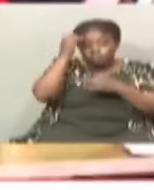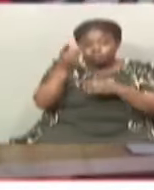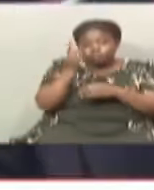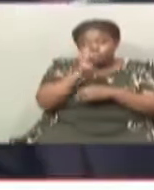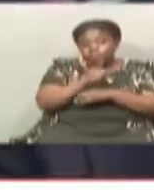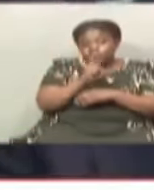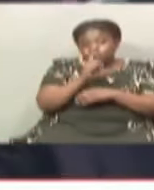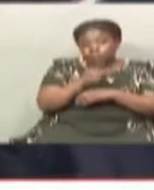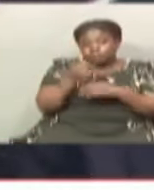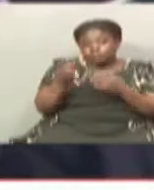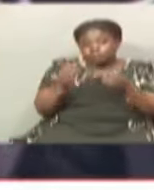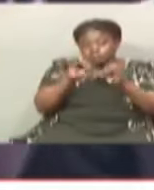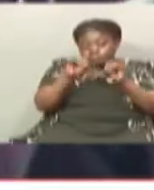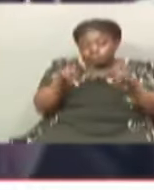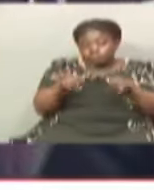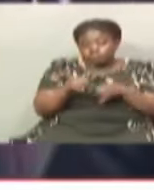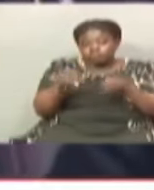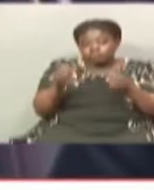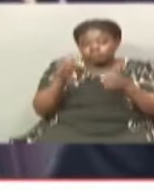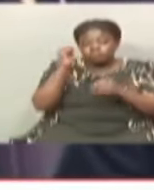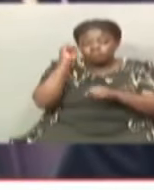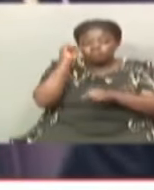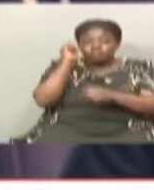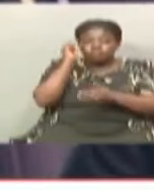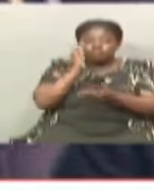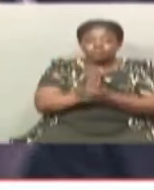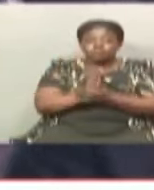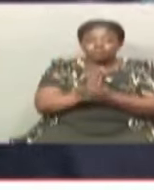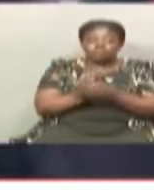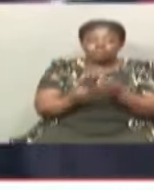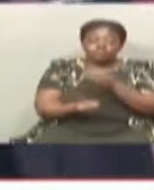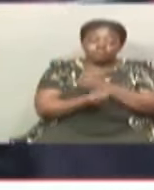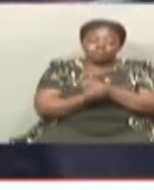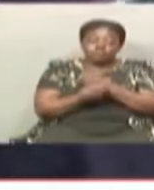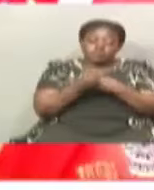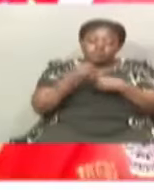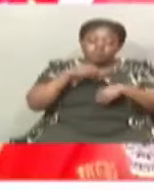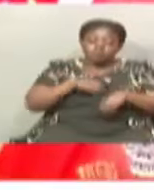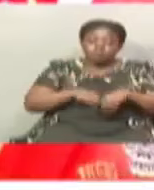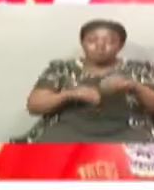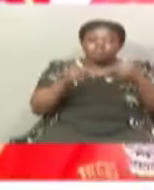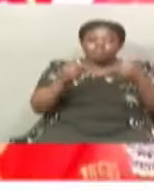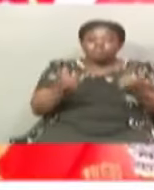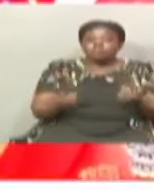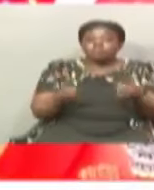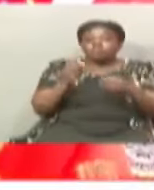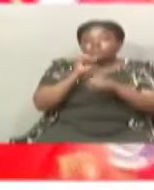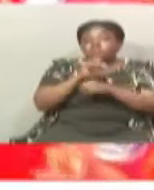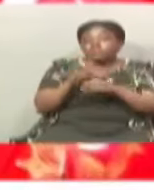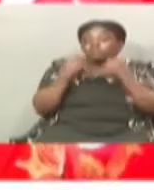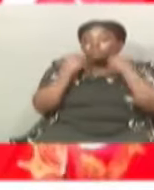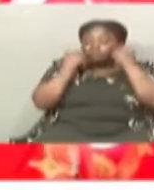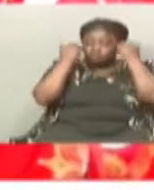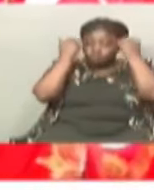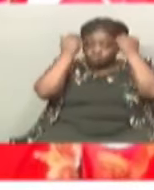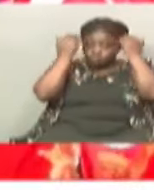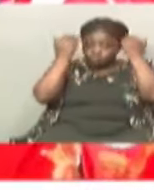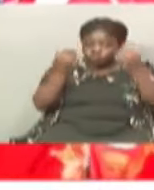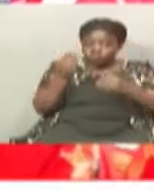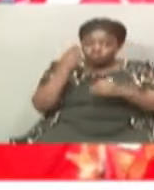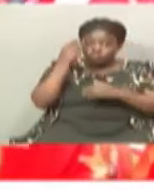Dams of Fokulabam. Navaran is William Kusubafukam. Banabari Wom. Ah, Koti the Siki Damsim.